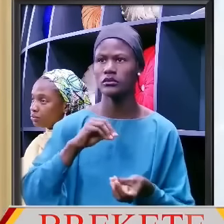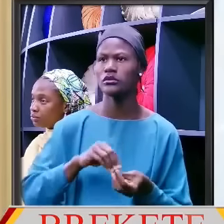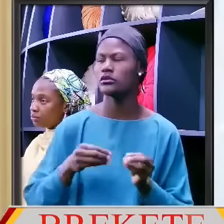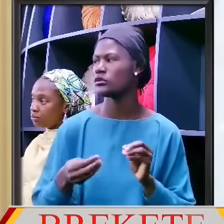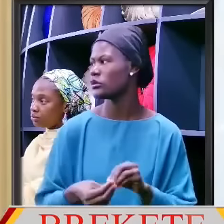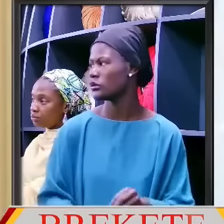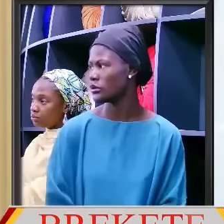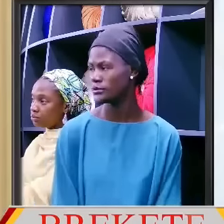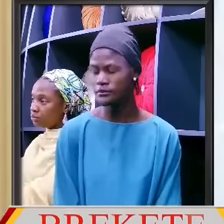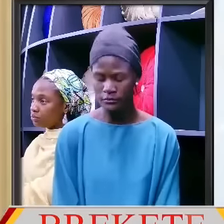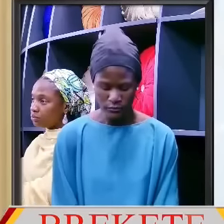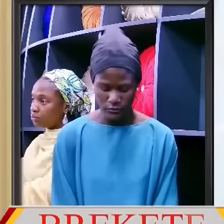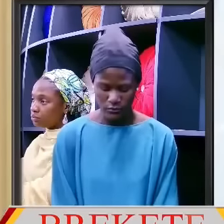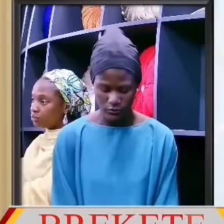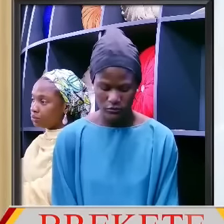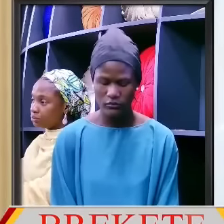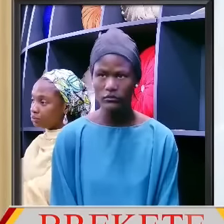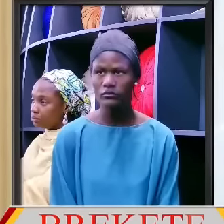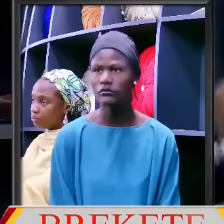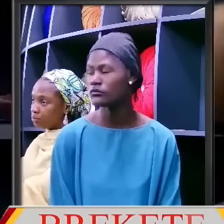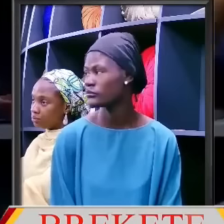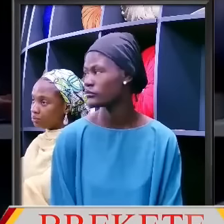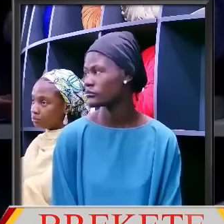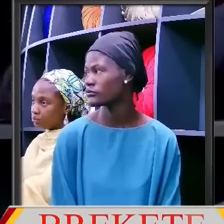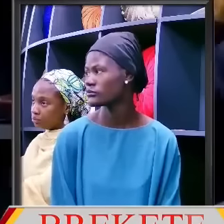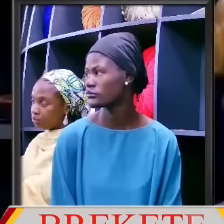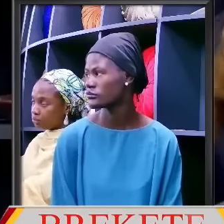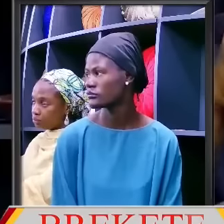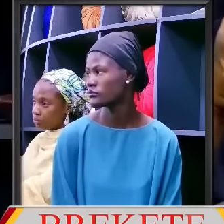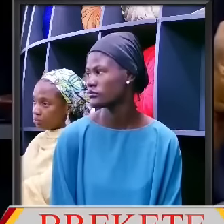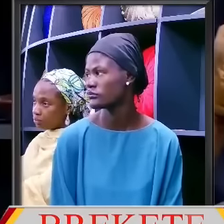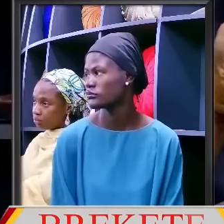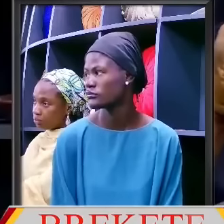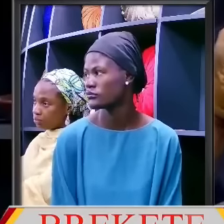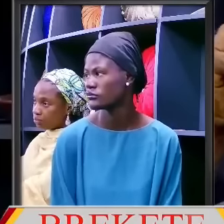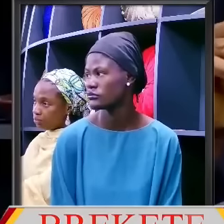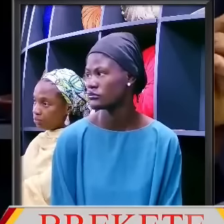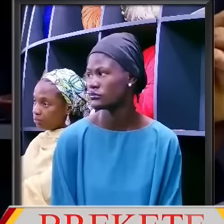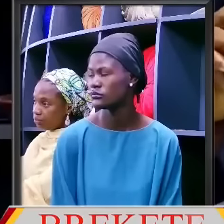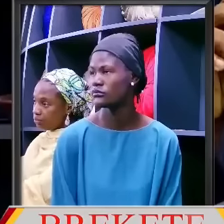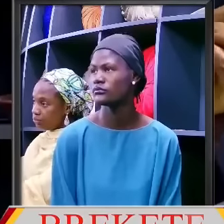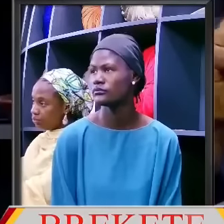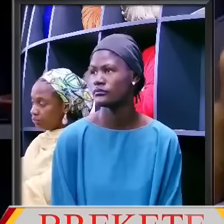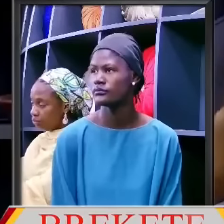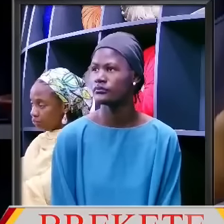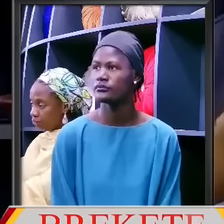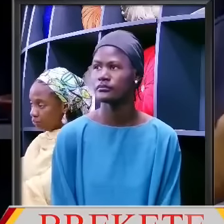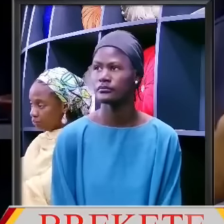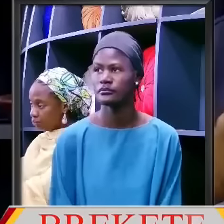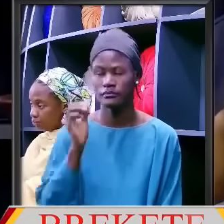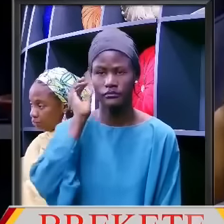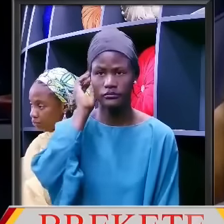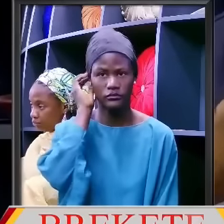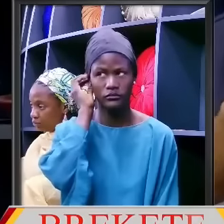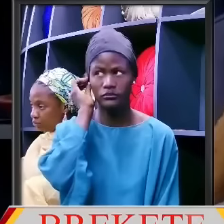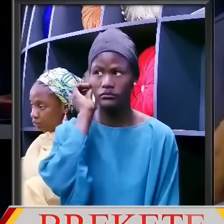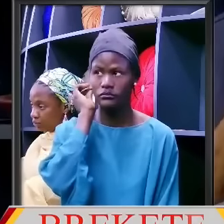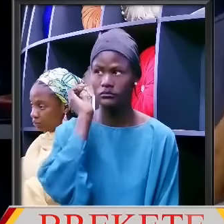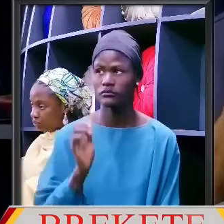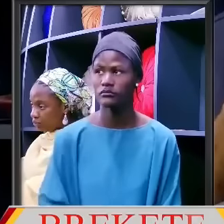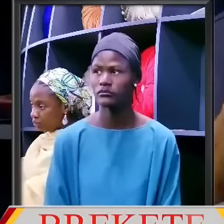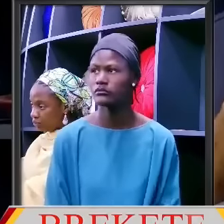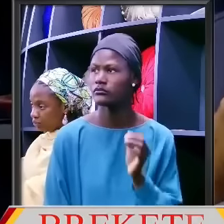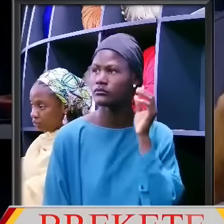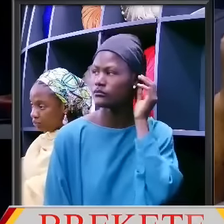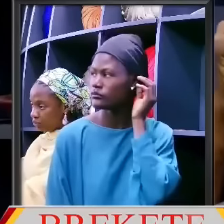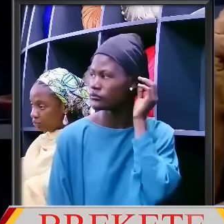Yes, because at the IGB, they talk something. Sorry, Nadi, you call, make me interrupt you, sir. No problem, Ordinary President. I was saying,